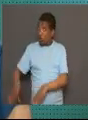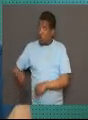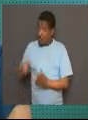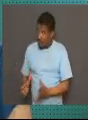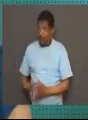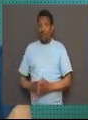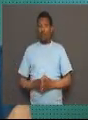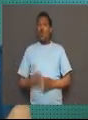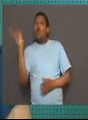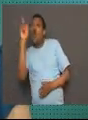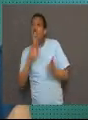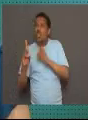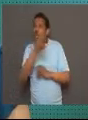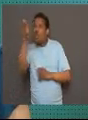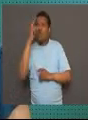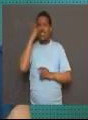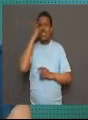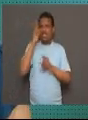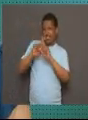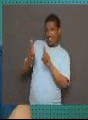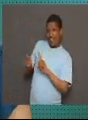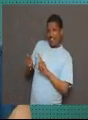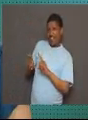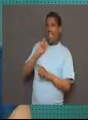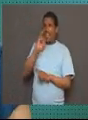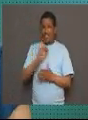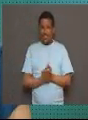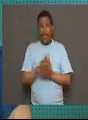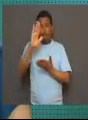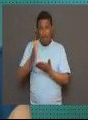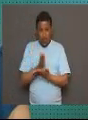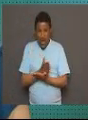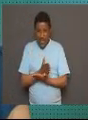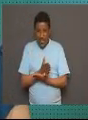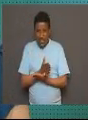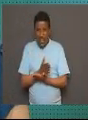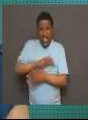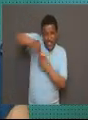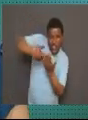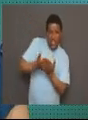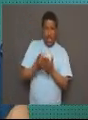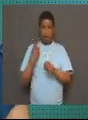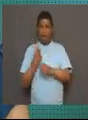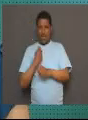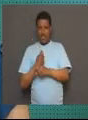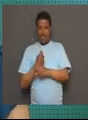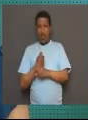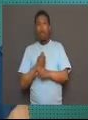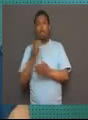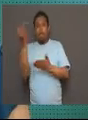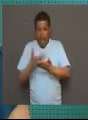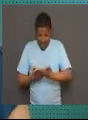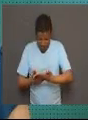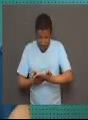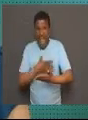Students, what do you think the difference is between general purpose maps